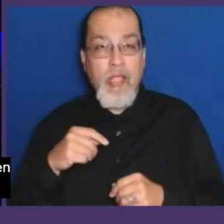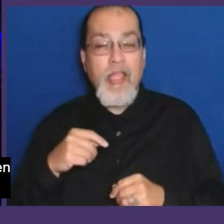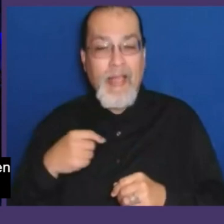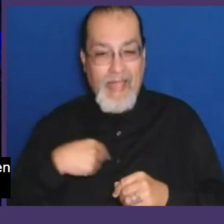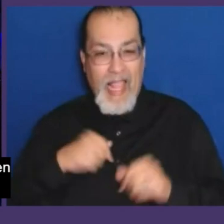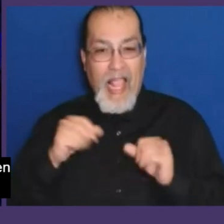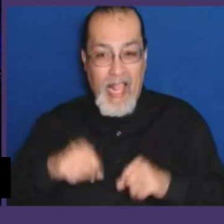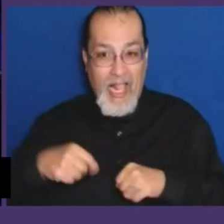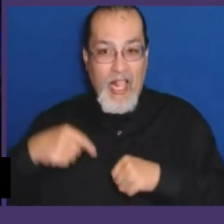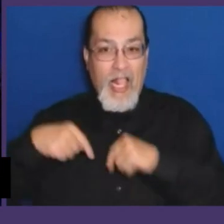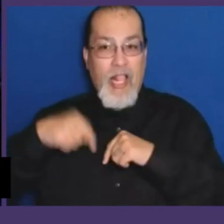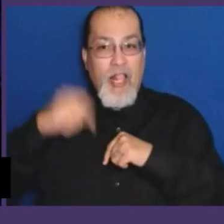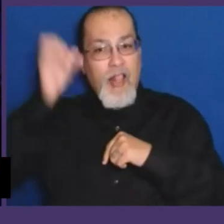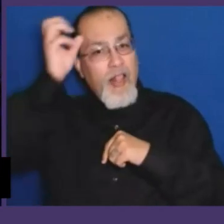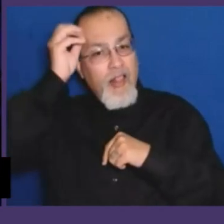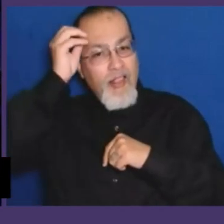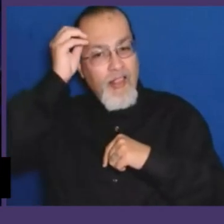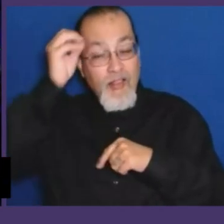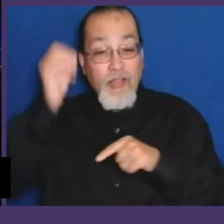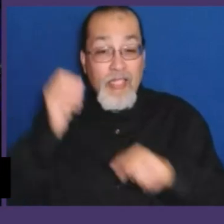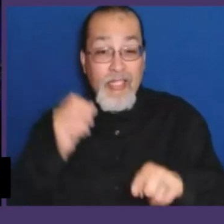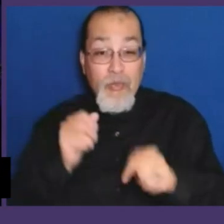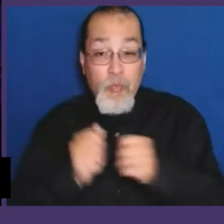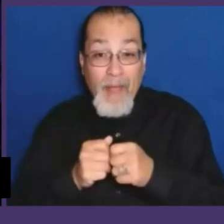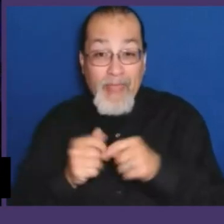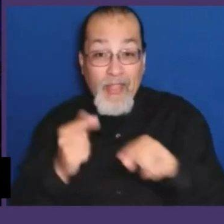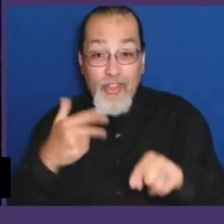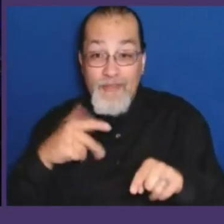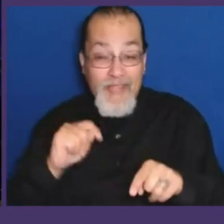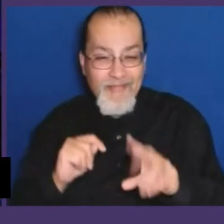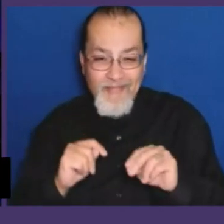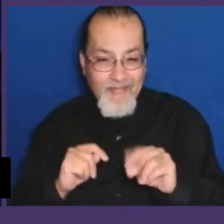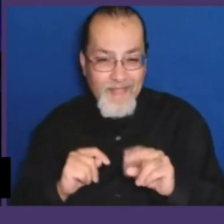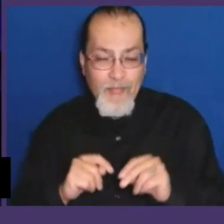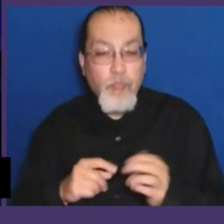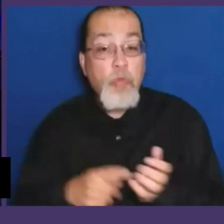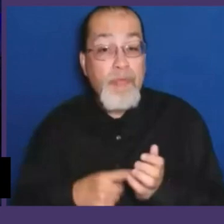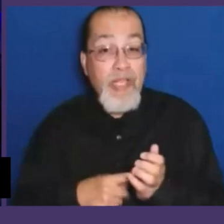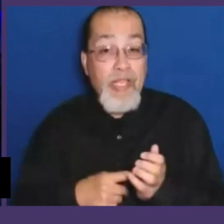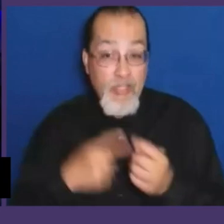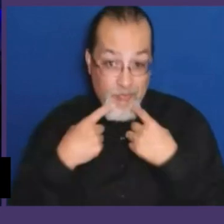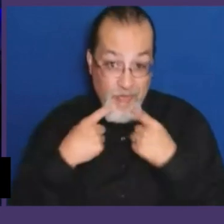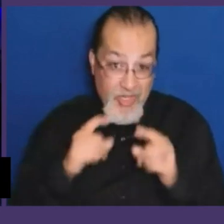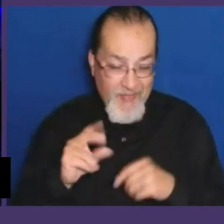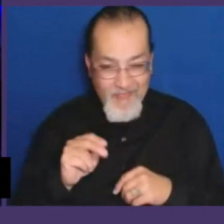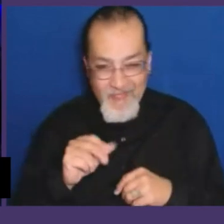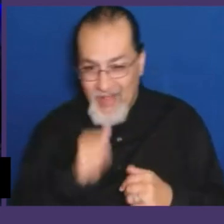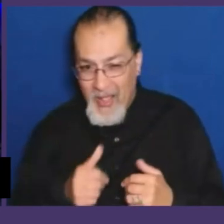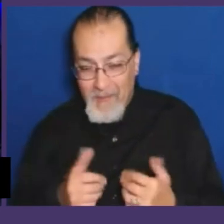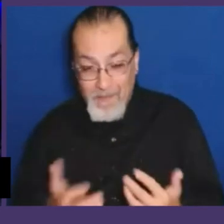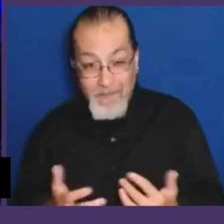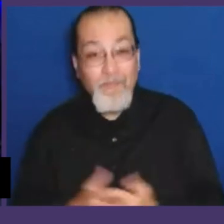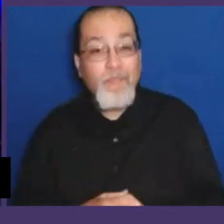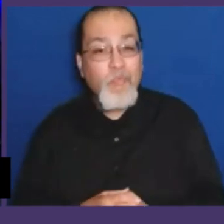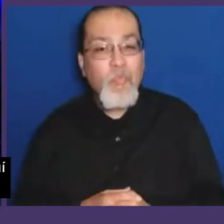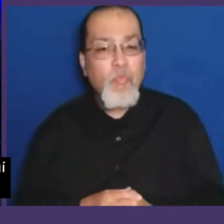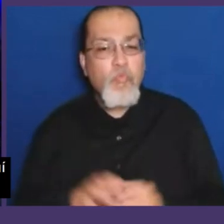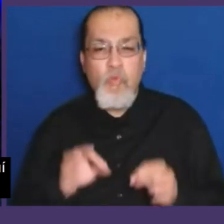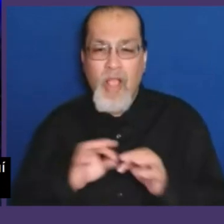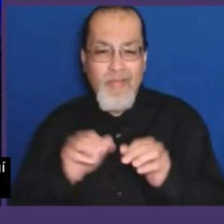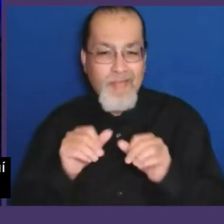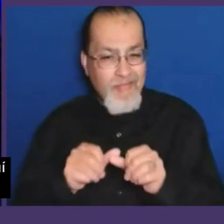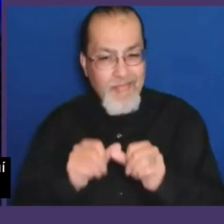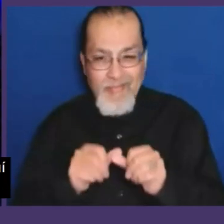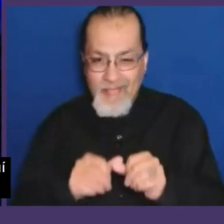that this sequence is not going to work out. So give them the ability to look back, inspect, or try to basically sample around